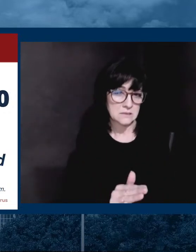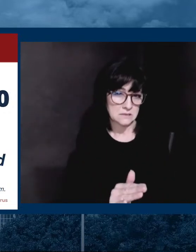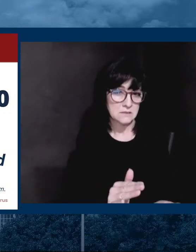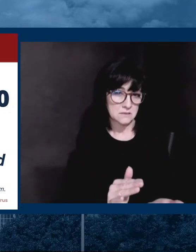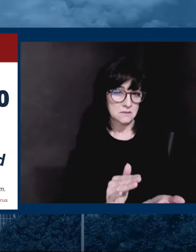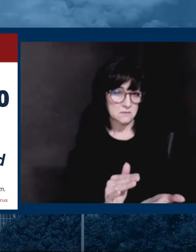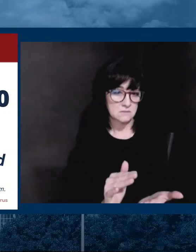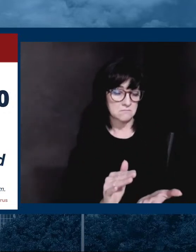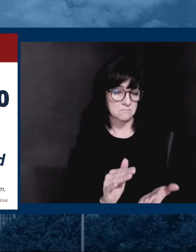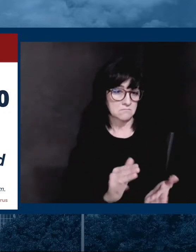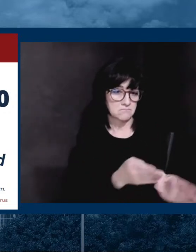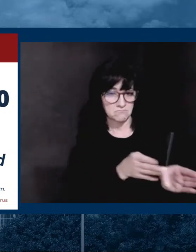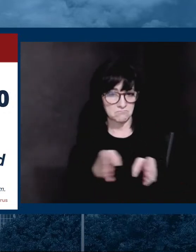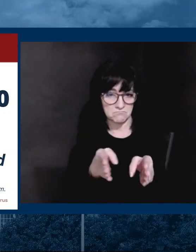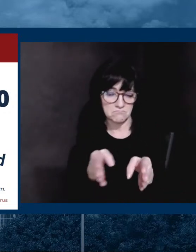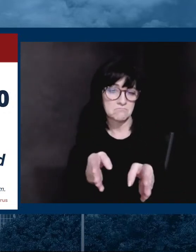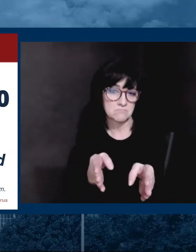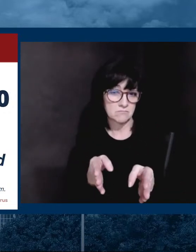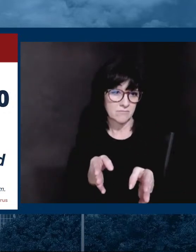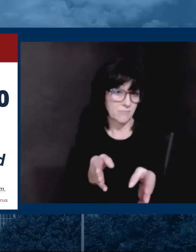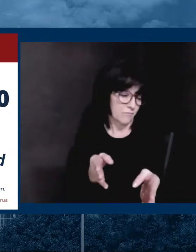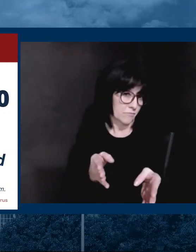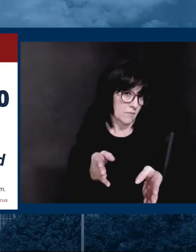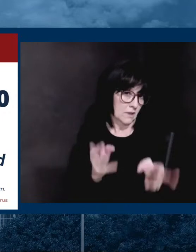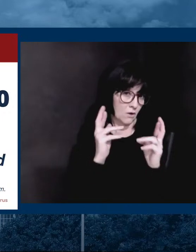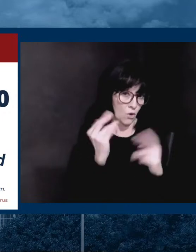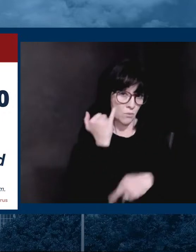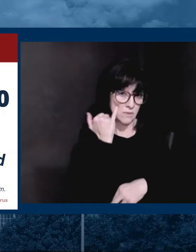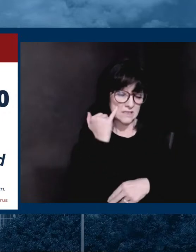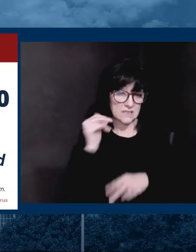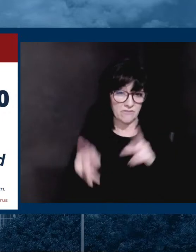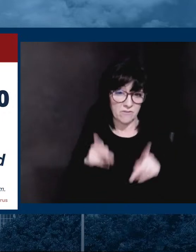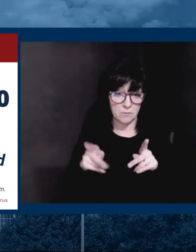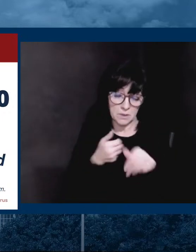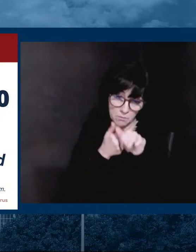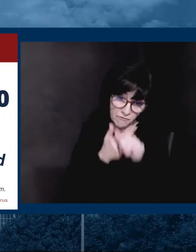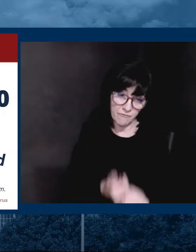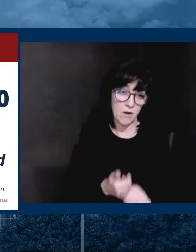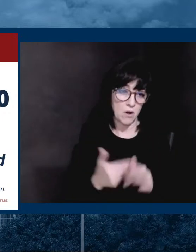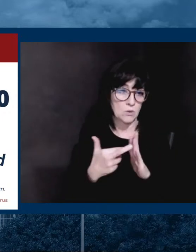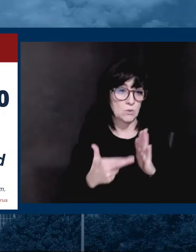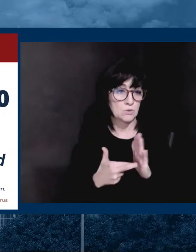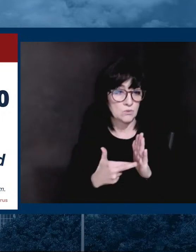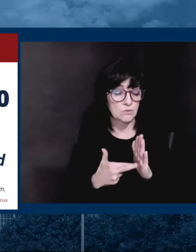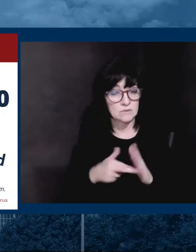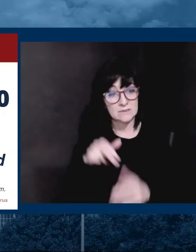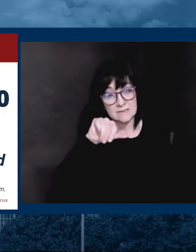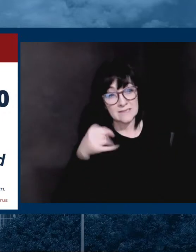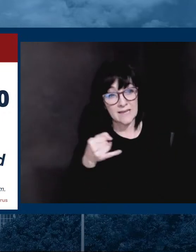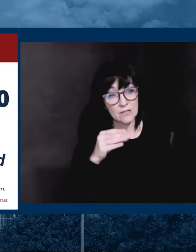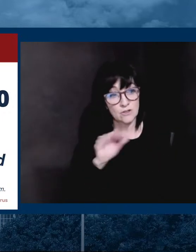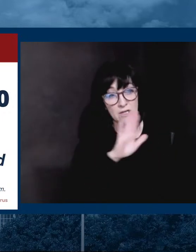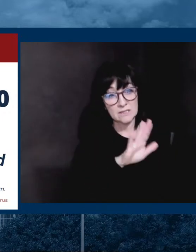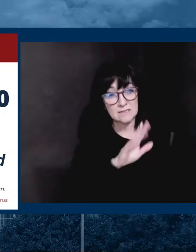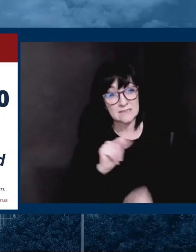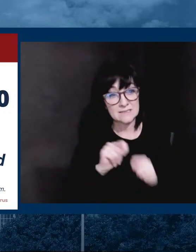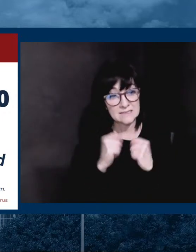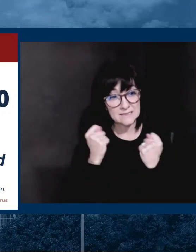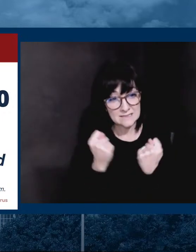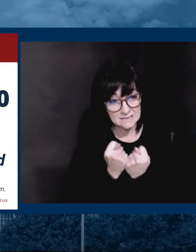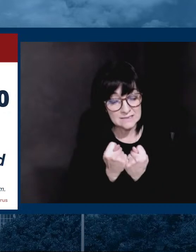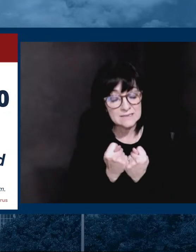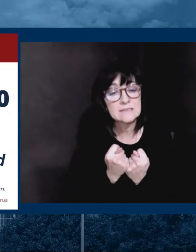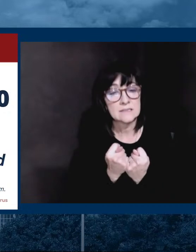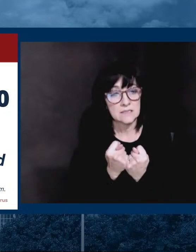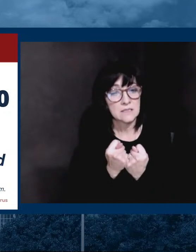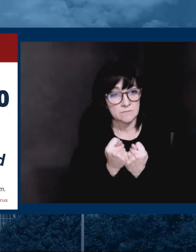direction if people follow the appropriate mitigation efforts. AJ and his team's efforts and our partners with Curative